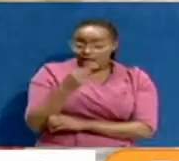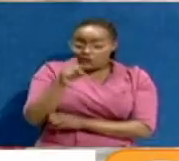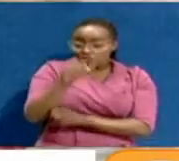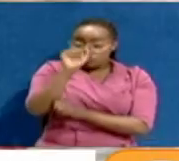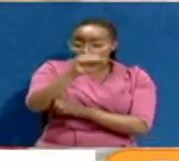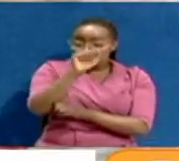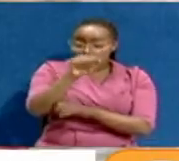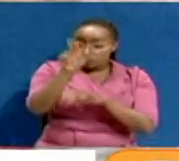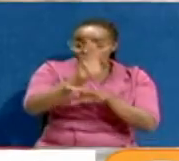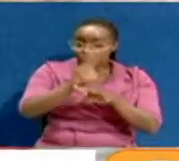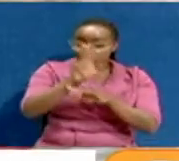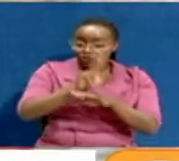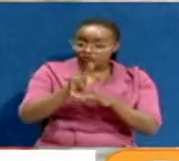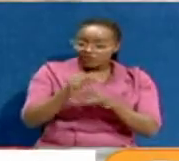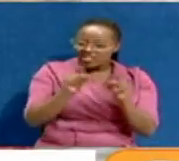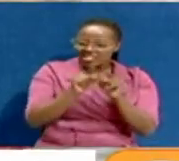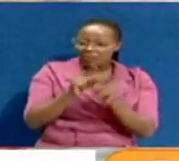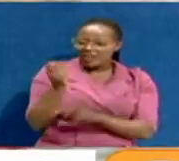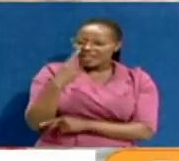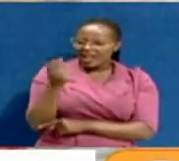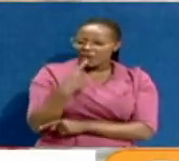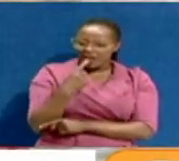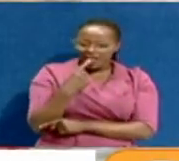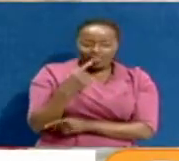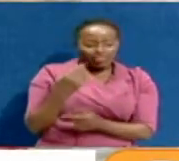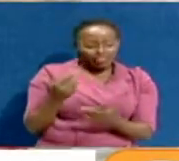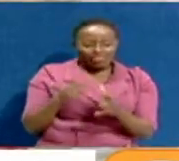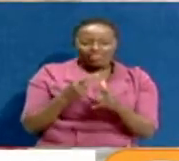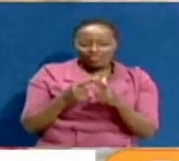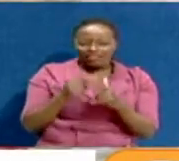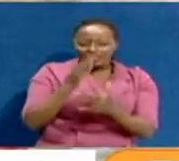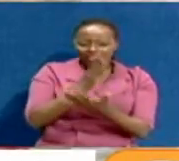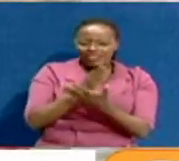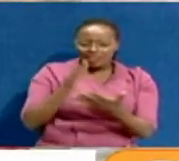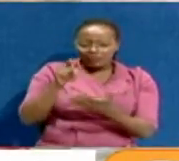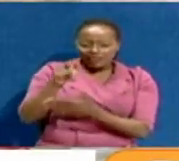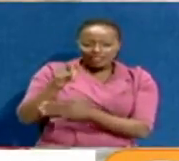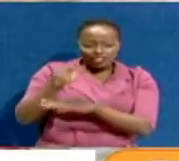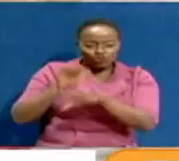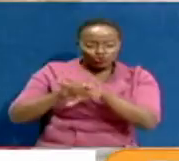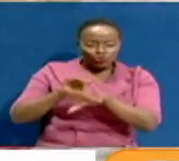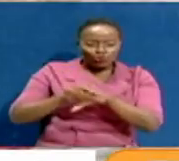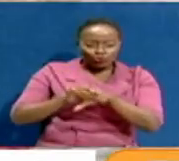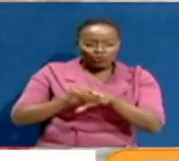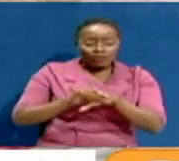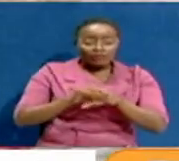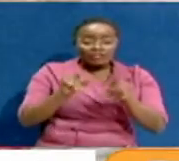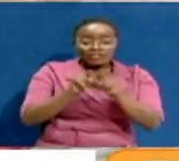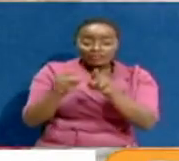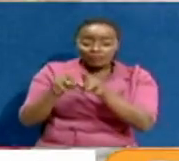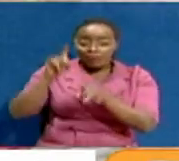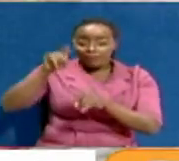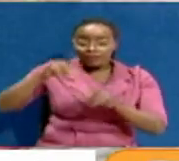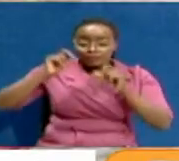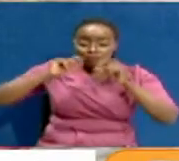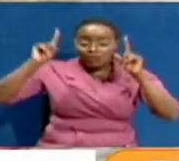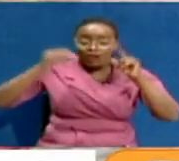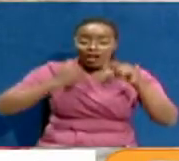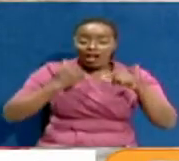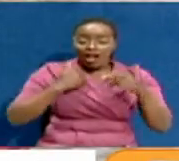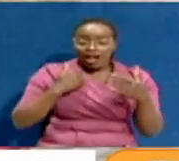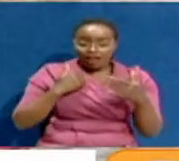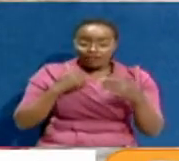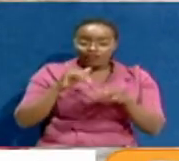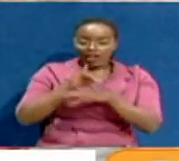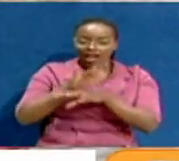can be taken orally as a pill, would be something that is very useful. Having said that, we must also realize that they're still in